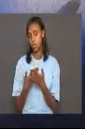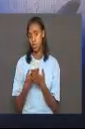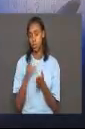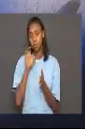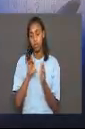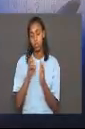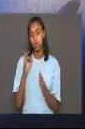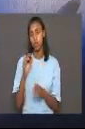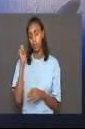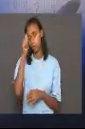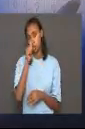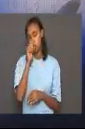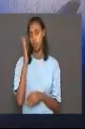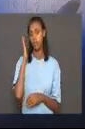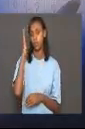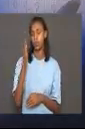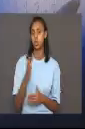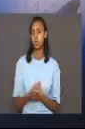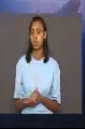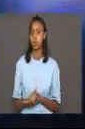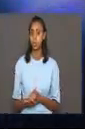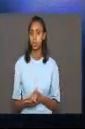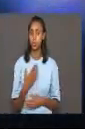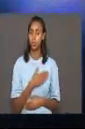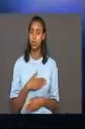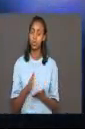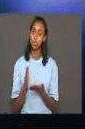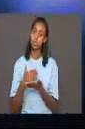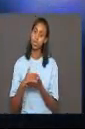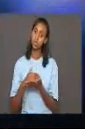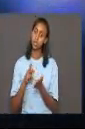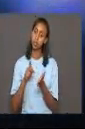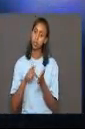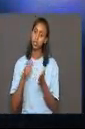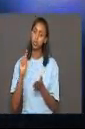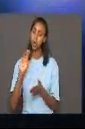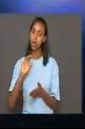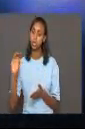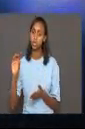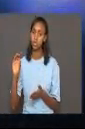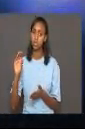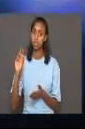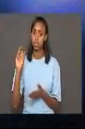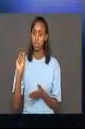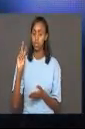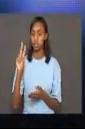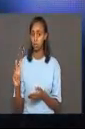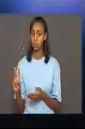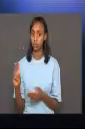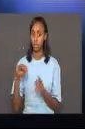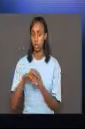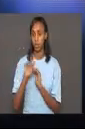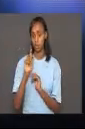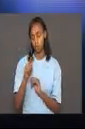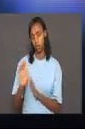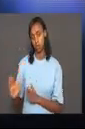picture of Ethiopia's future. Please turn over to page 132